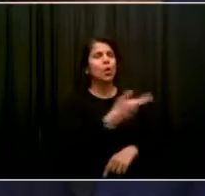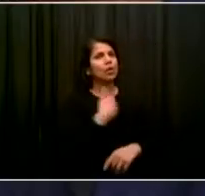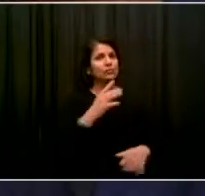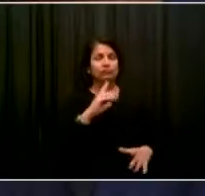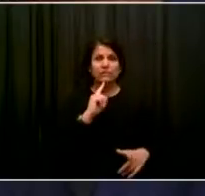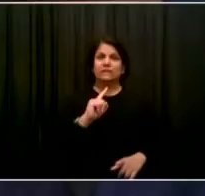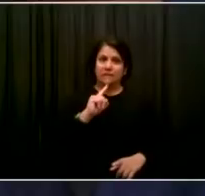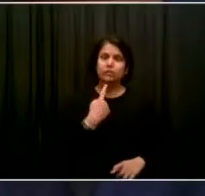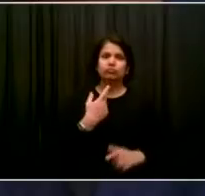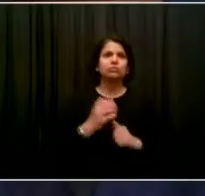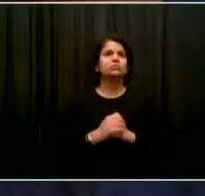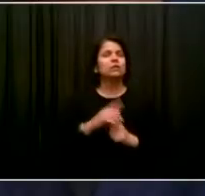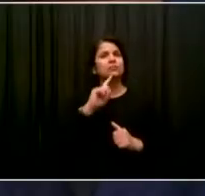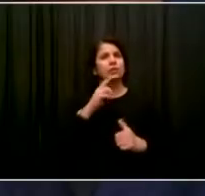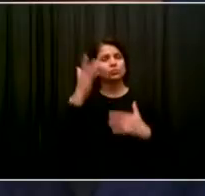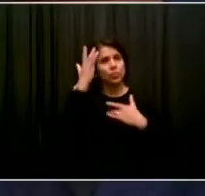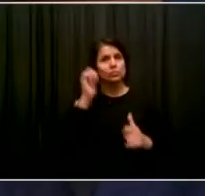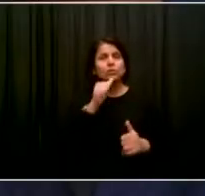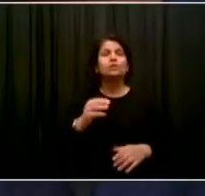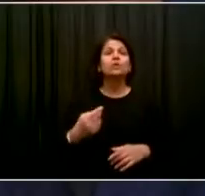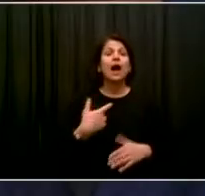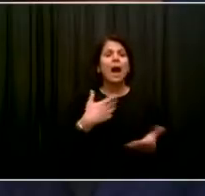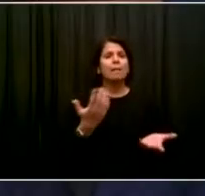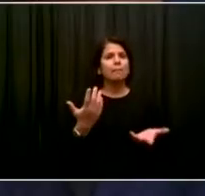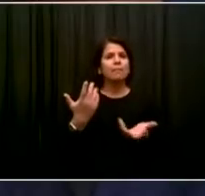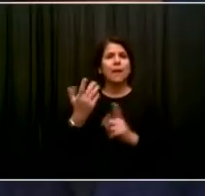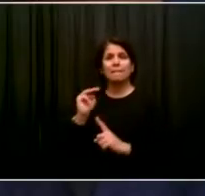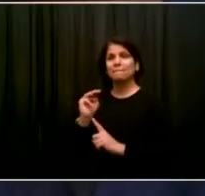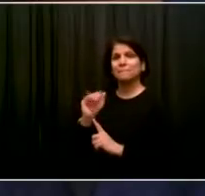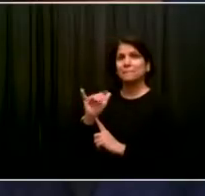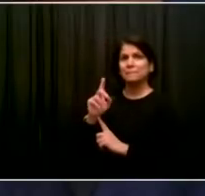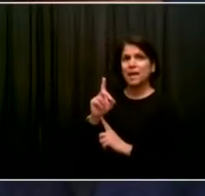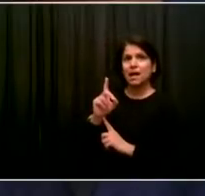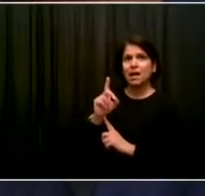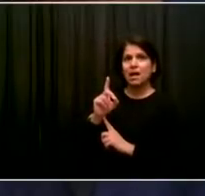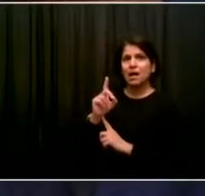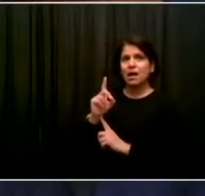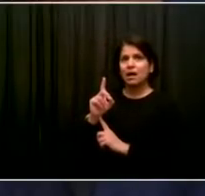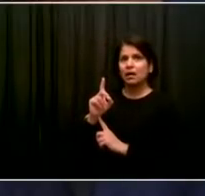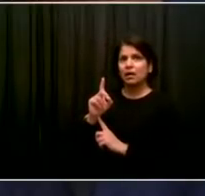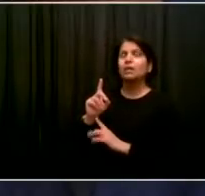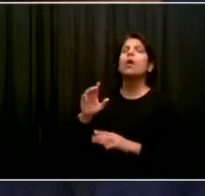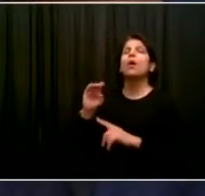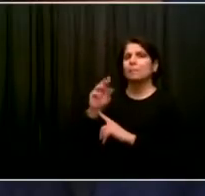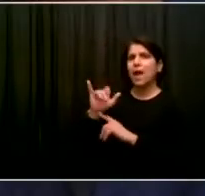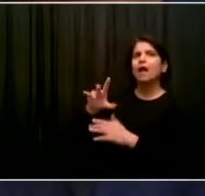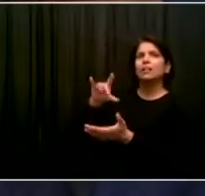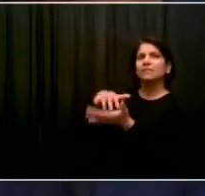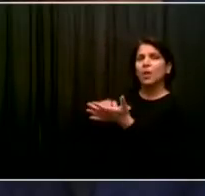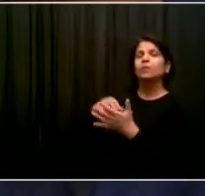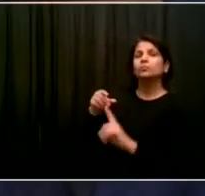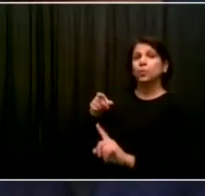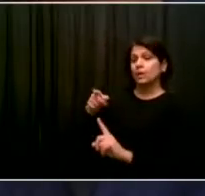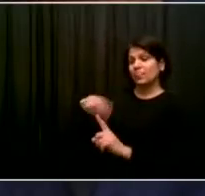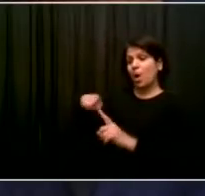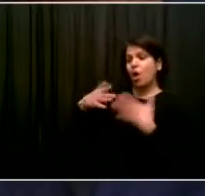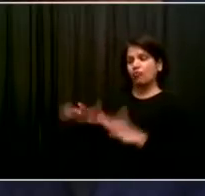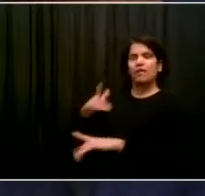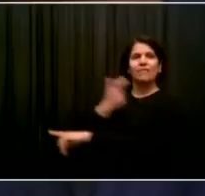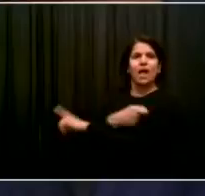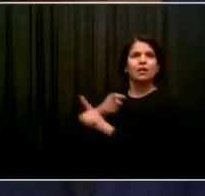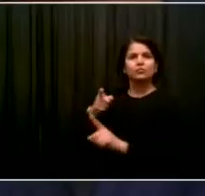you experience milder cases of this strand. And we are going to continue to monitor those